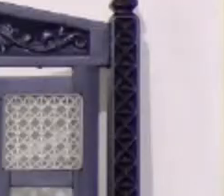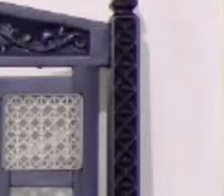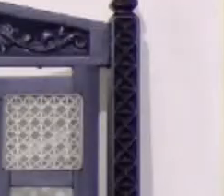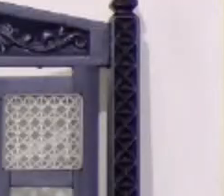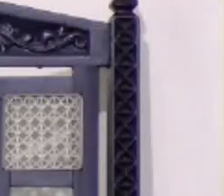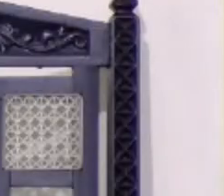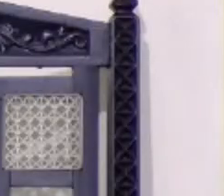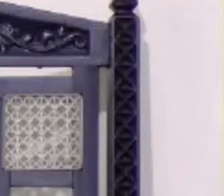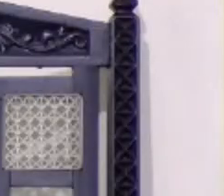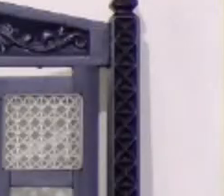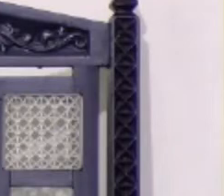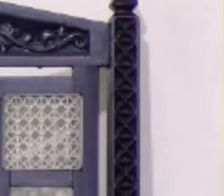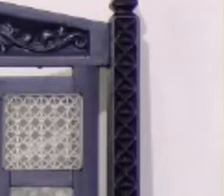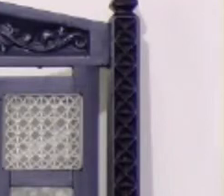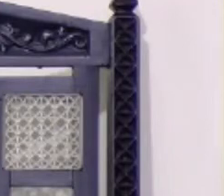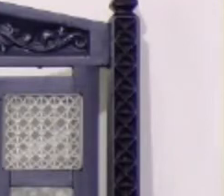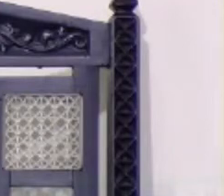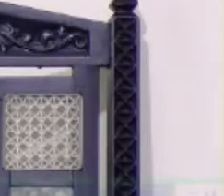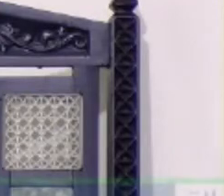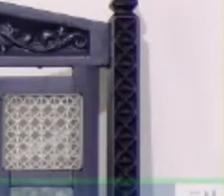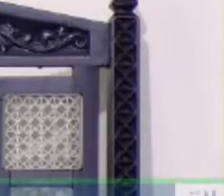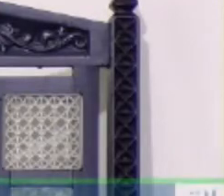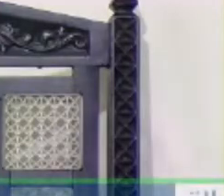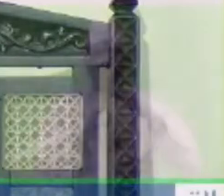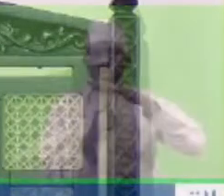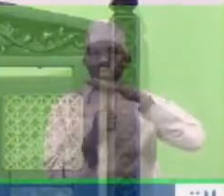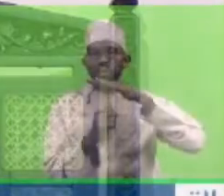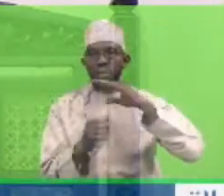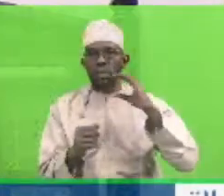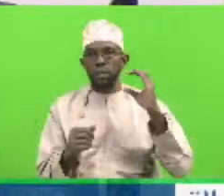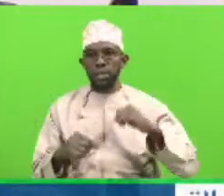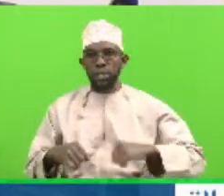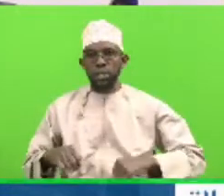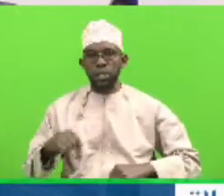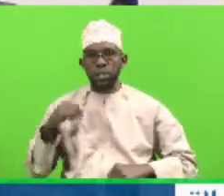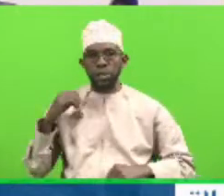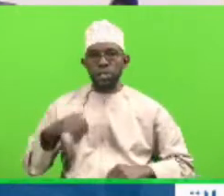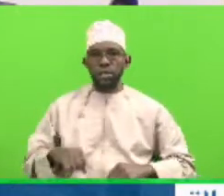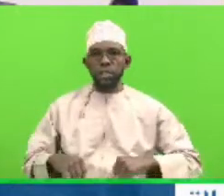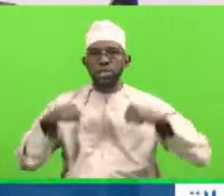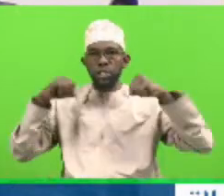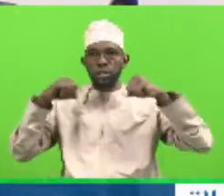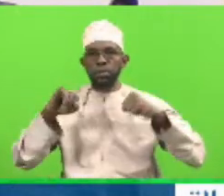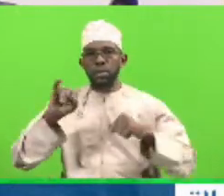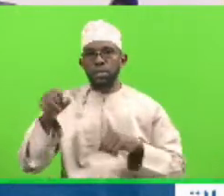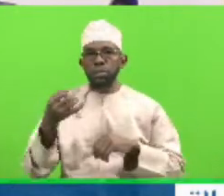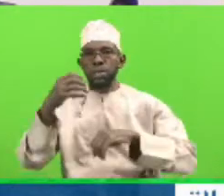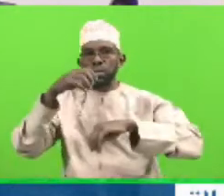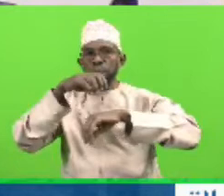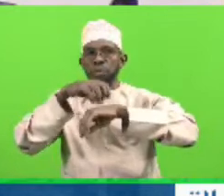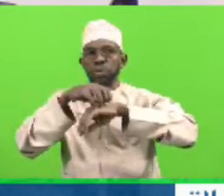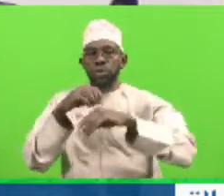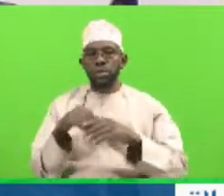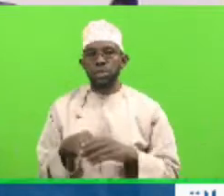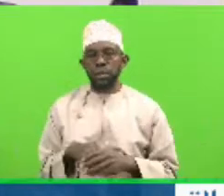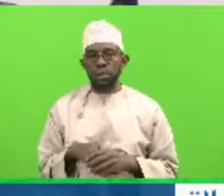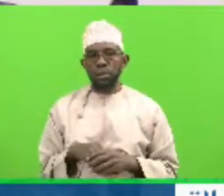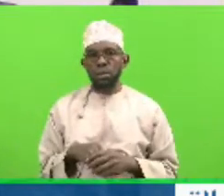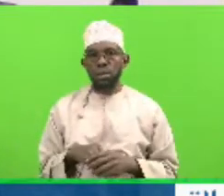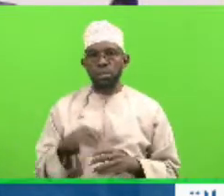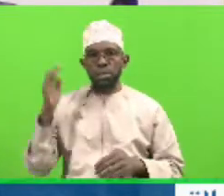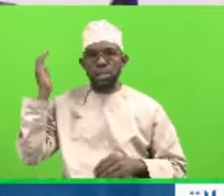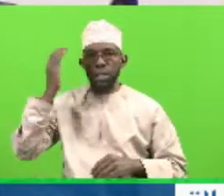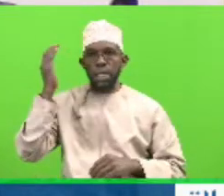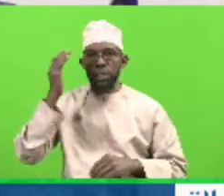Isaji. He's our deputy chairman of Jamia Mosque, Nairobi. Our